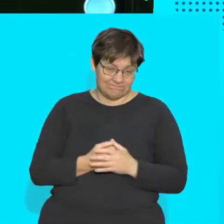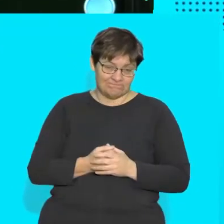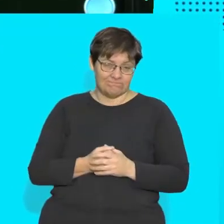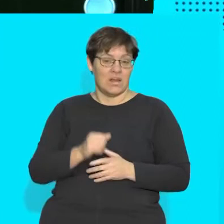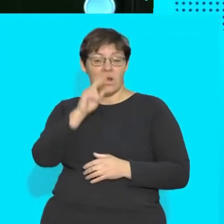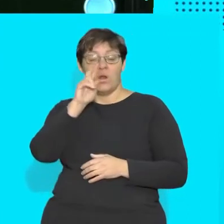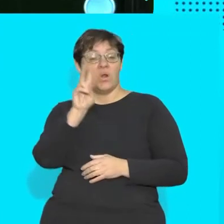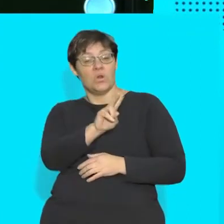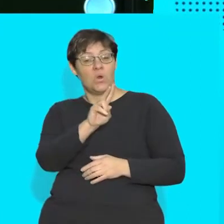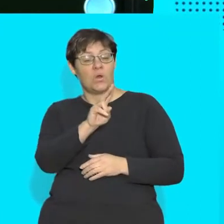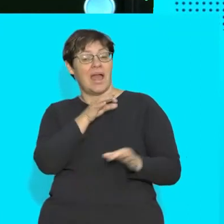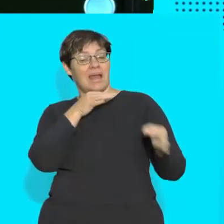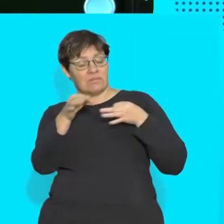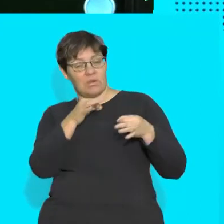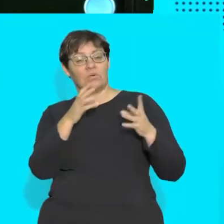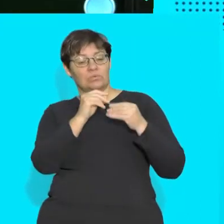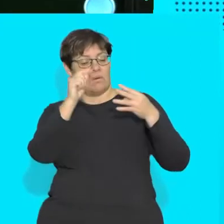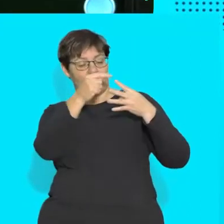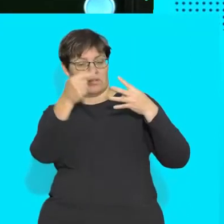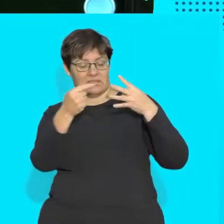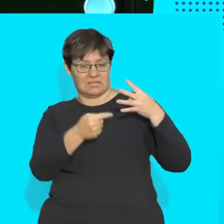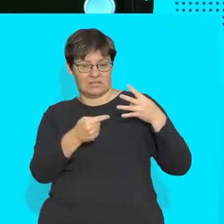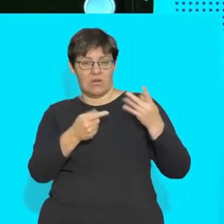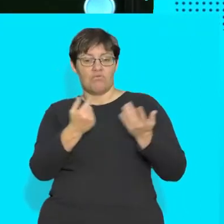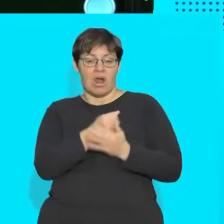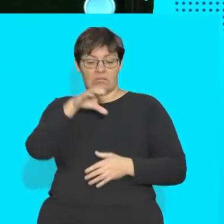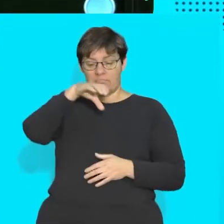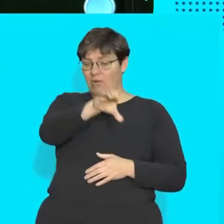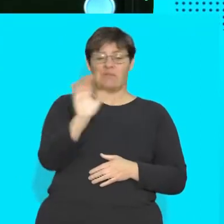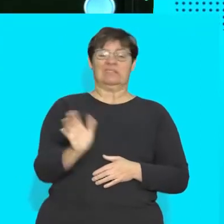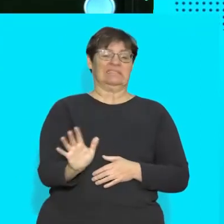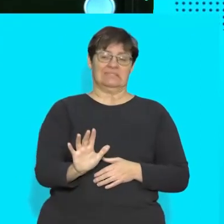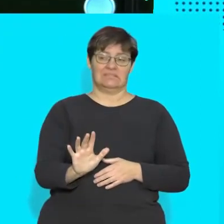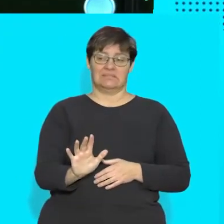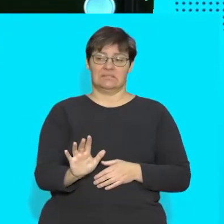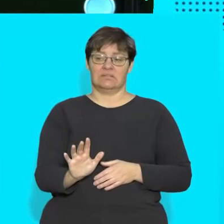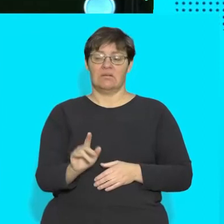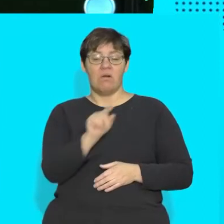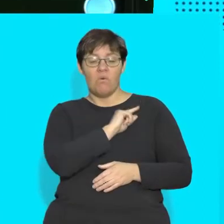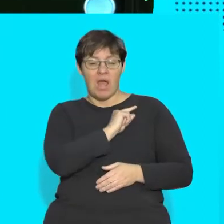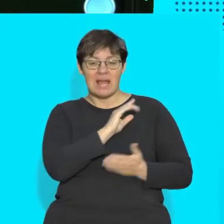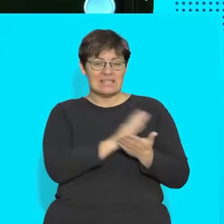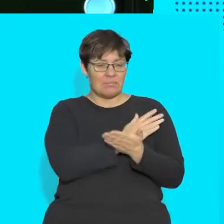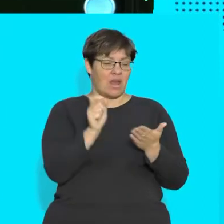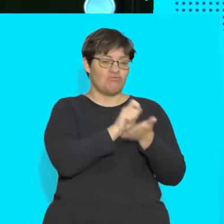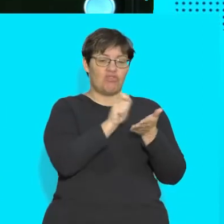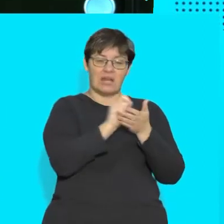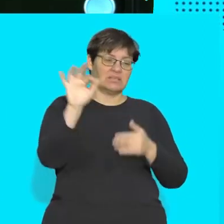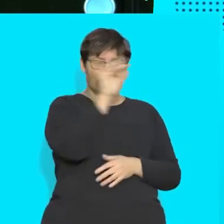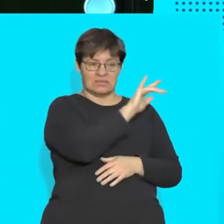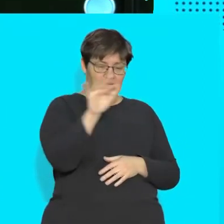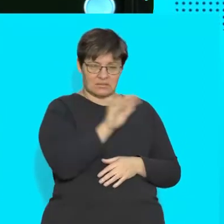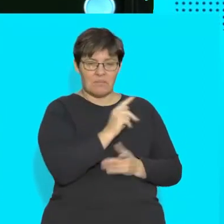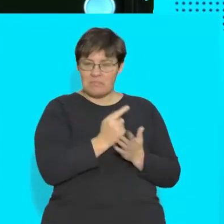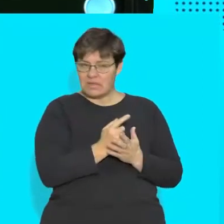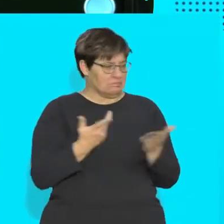okay? If you look at my explanations, I do them in point form. Try not to write a paragraph, because sometimes when you